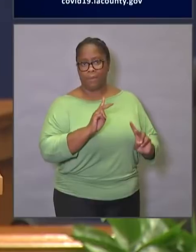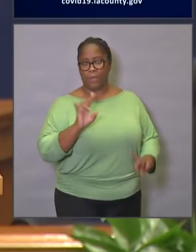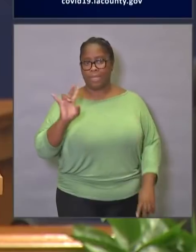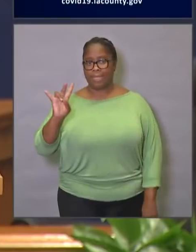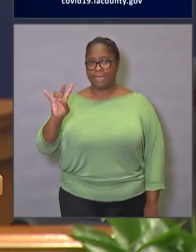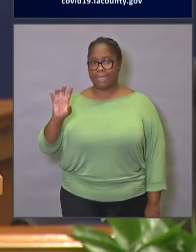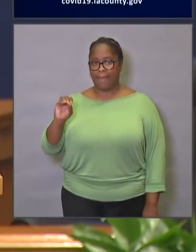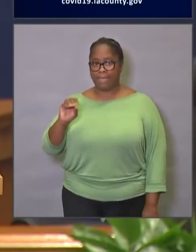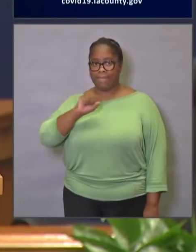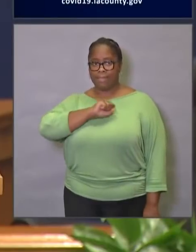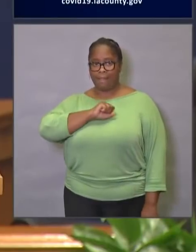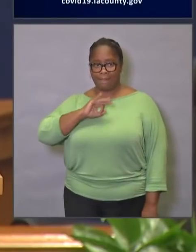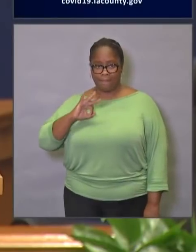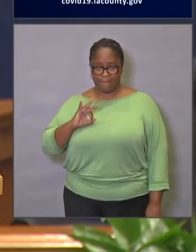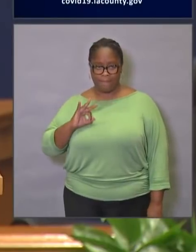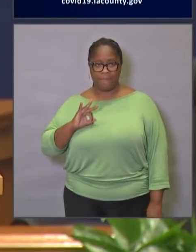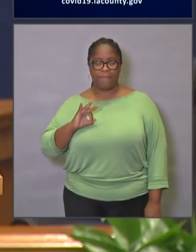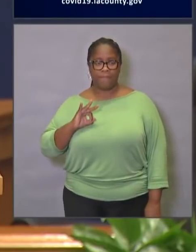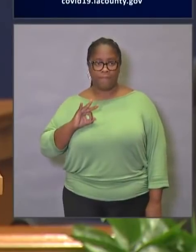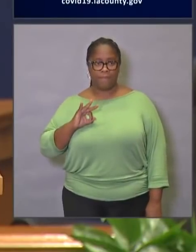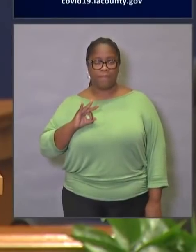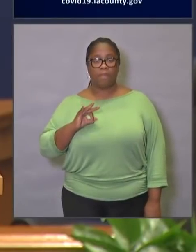70 among the staff.